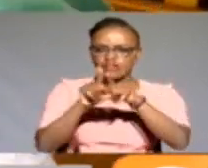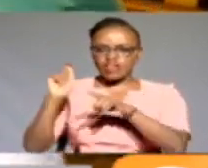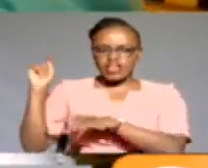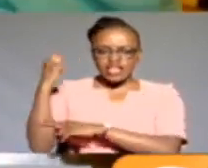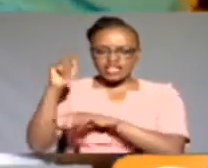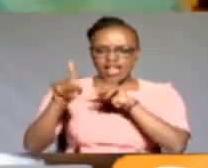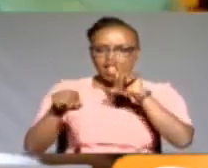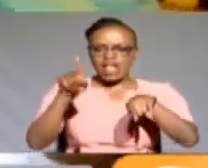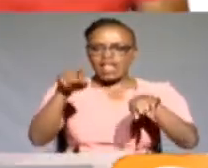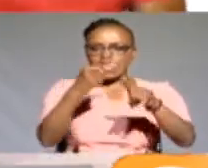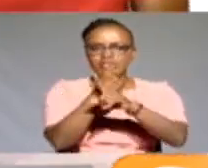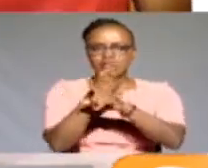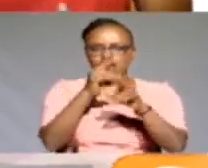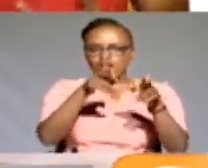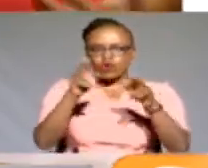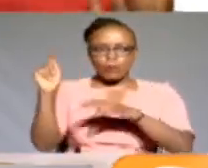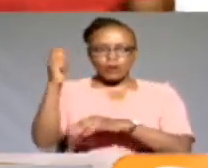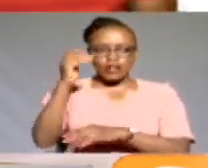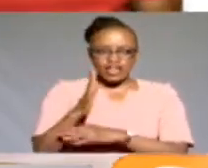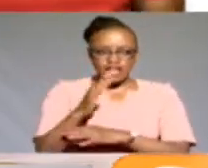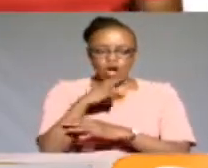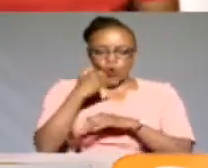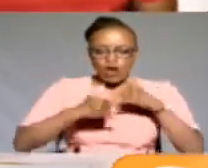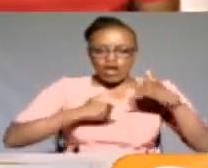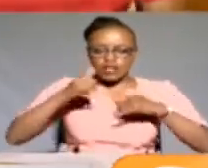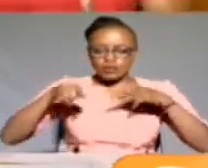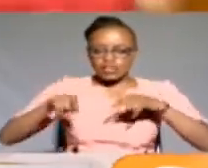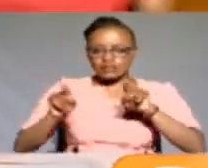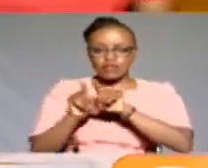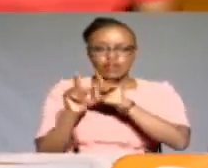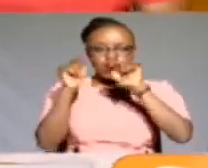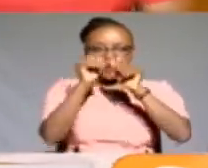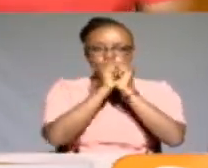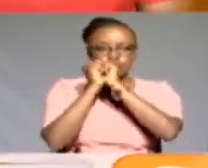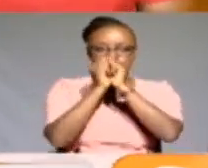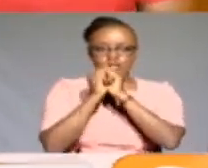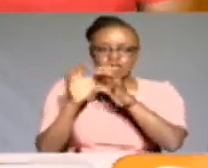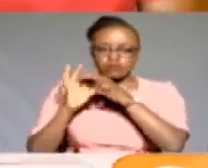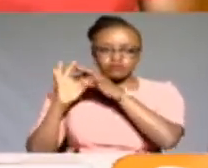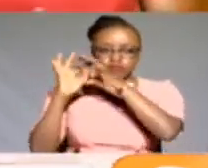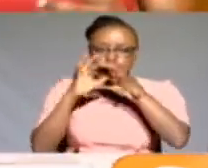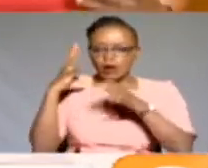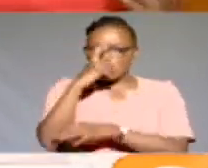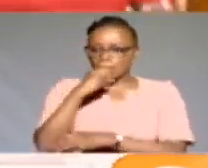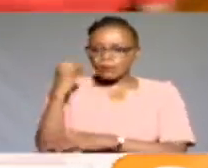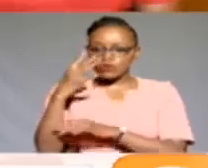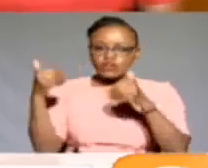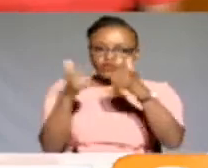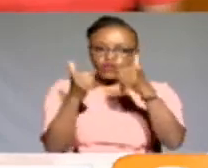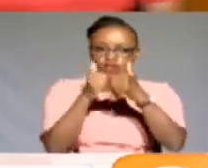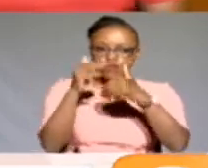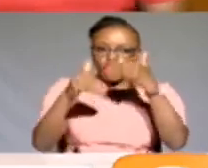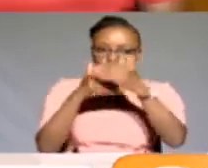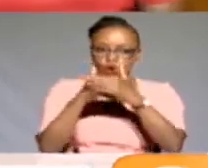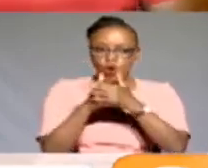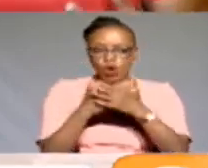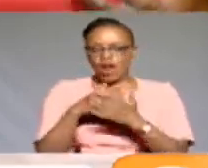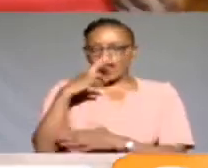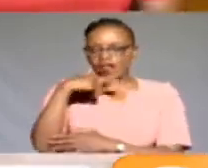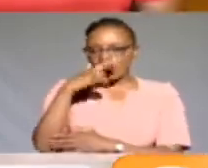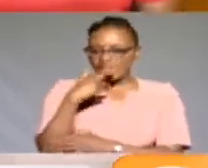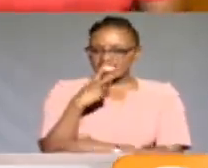Kenyans of ordinary Kenyan folk, just enjoying themselves, coming together, being unified by the beautiful game. They're all clad in the red and